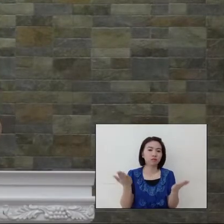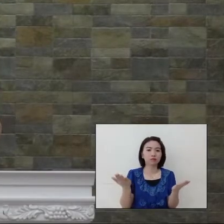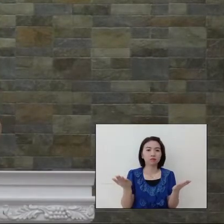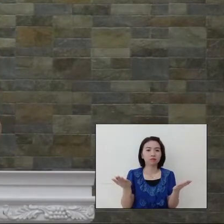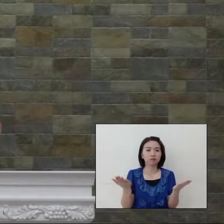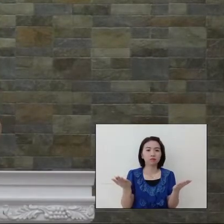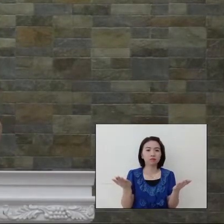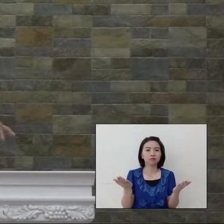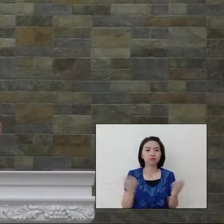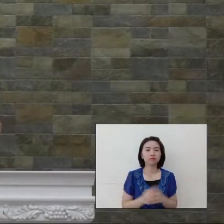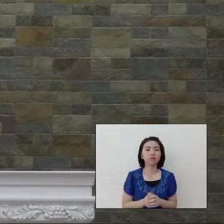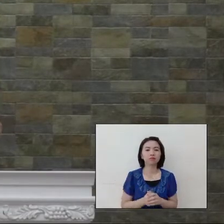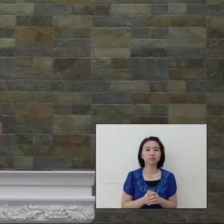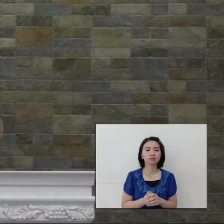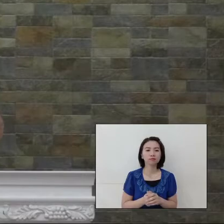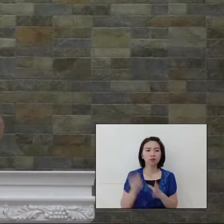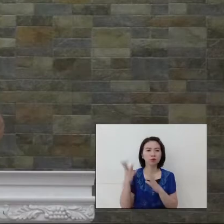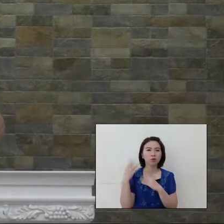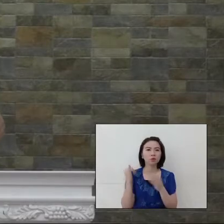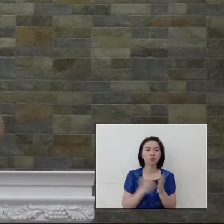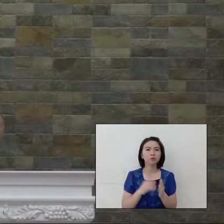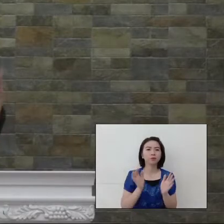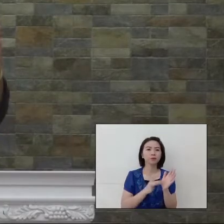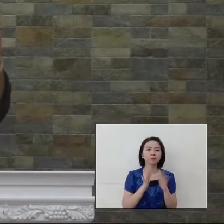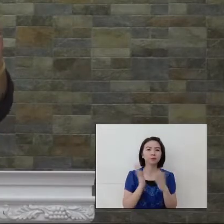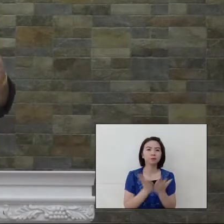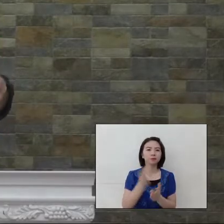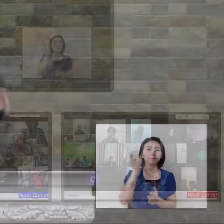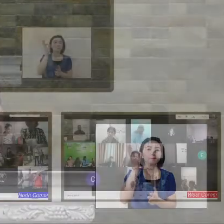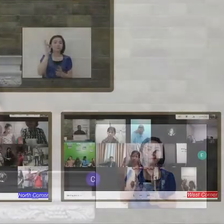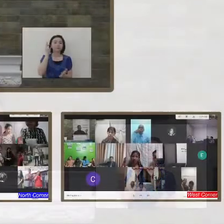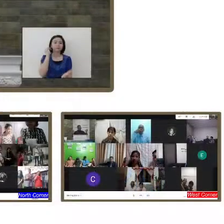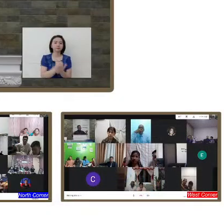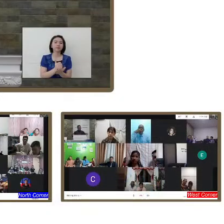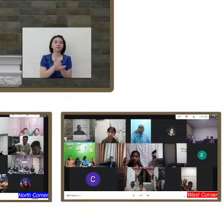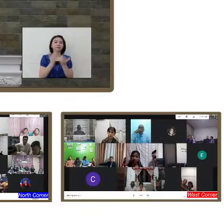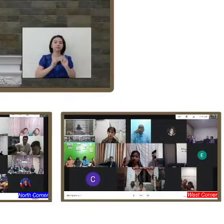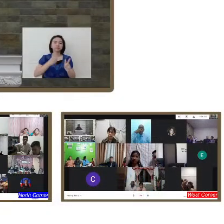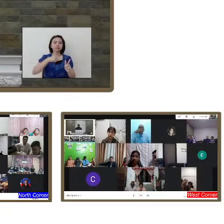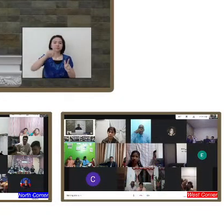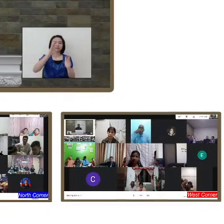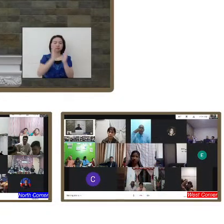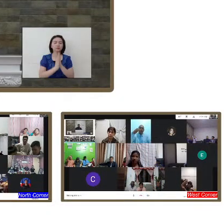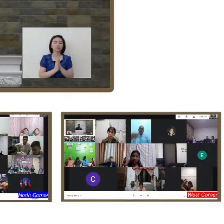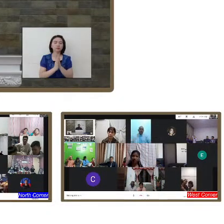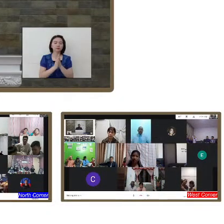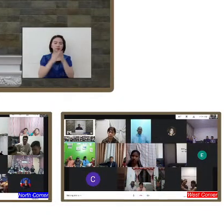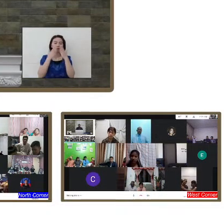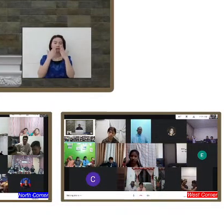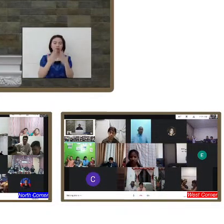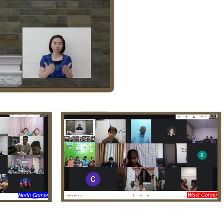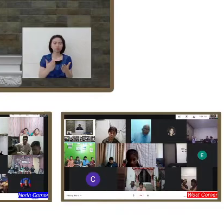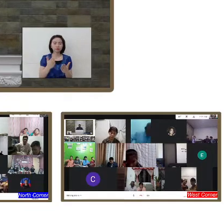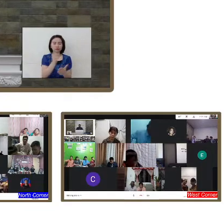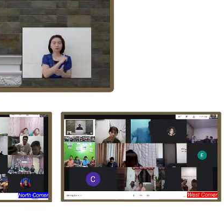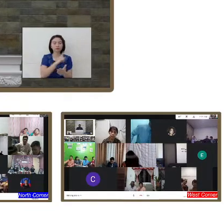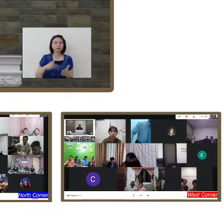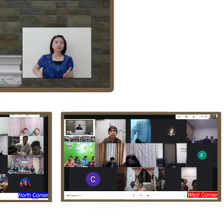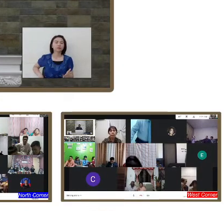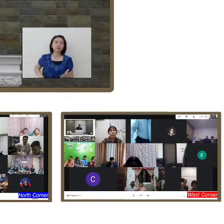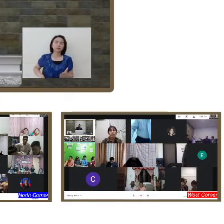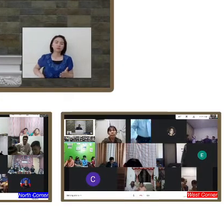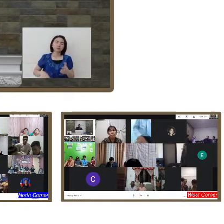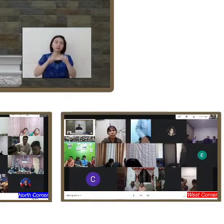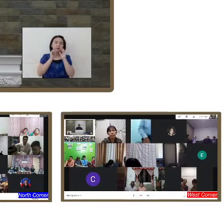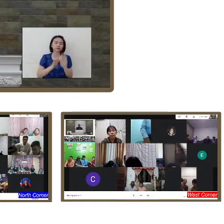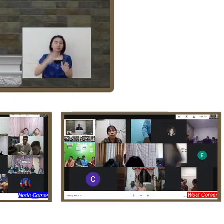I hope this is a Bible preaching. Shall we all stand, please? Father, thank you for your words. Bless your words, O